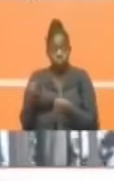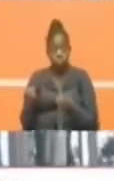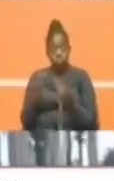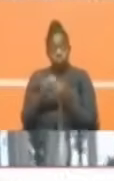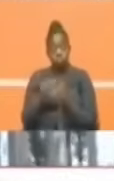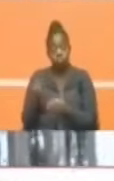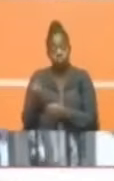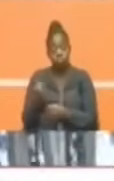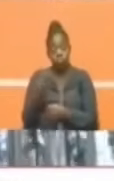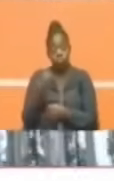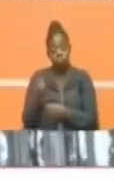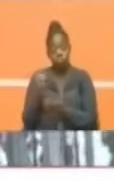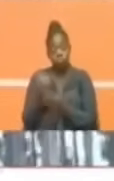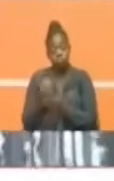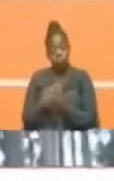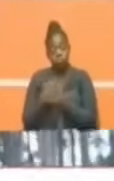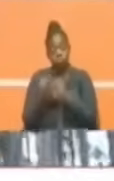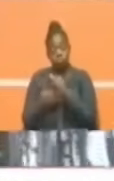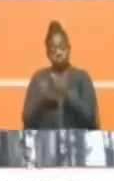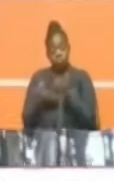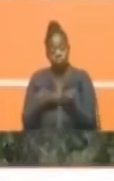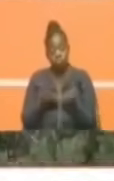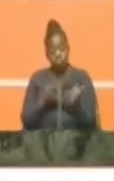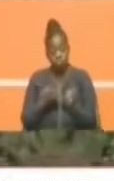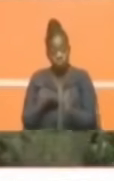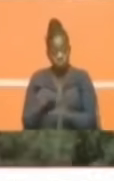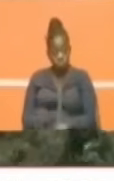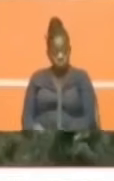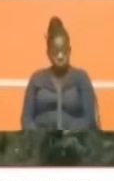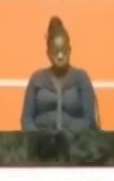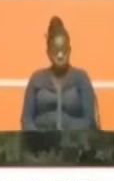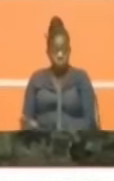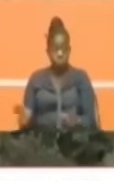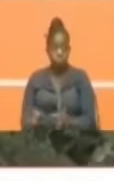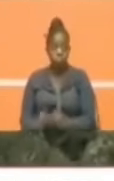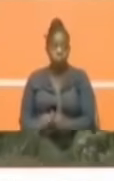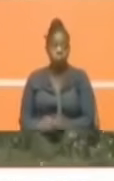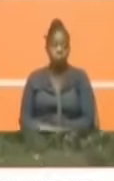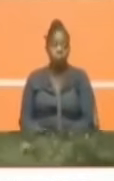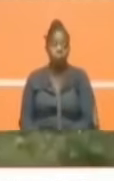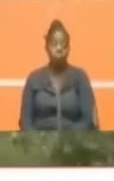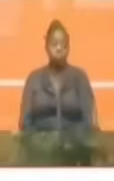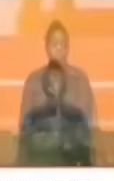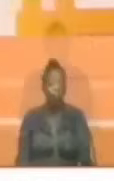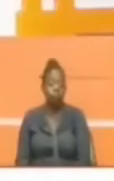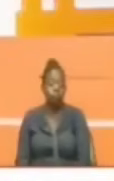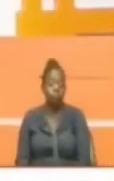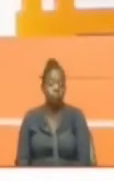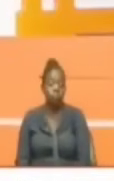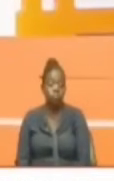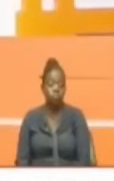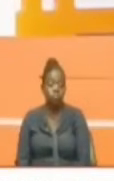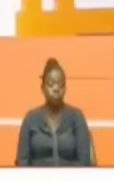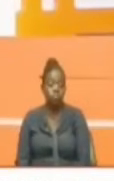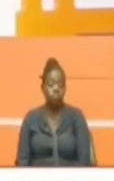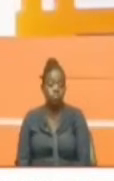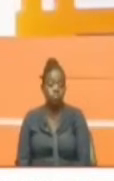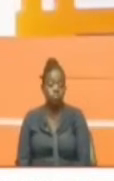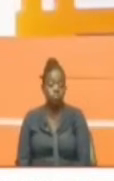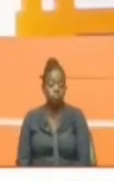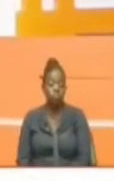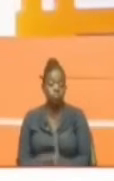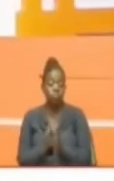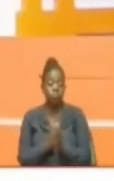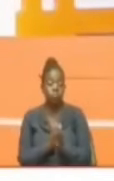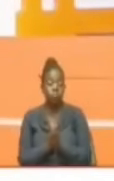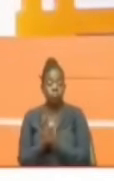kiragala olw'embeera y'obutonde eddemu okutereera. Samuel Nkuba yakusakidde eggulire lino. Webale nnyo